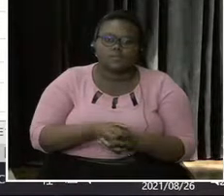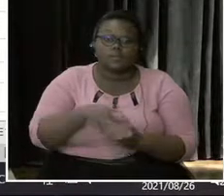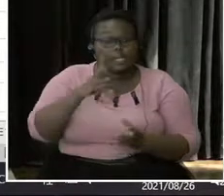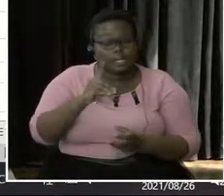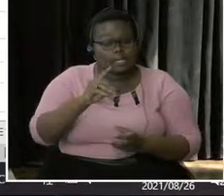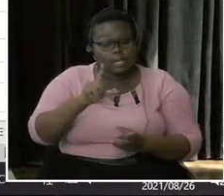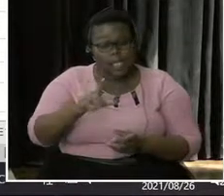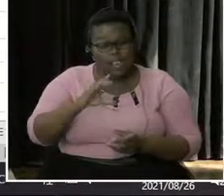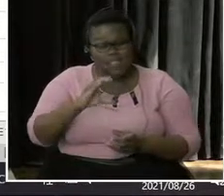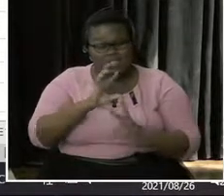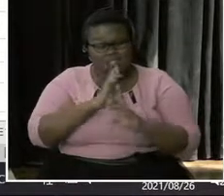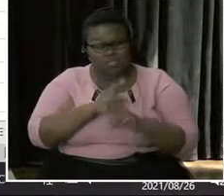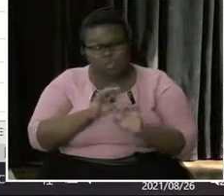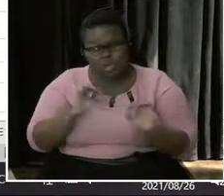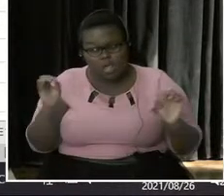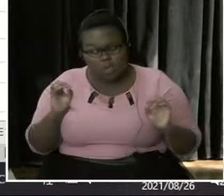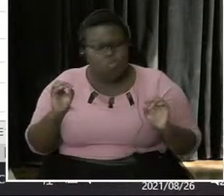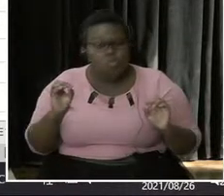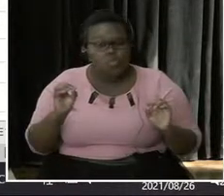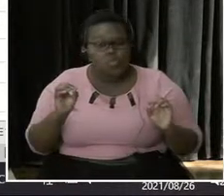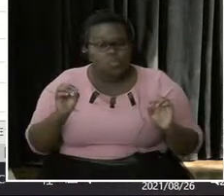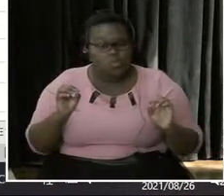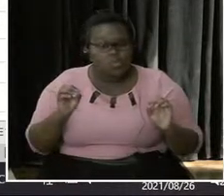DLC, you haven't responded.